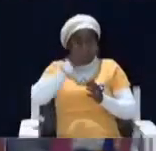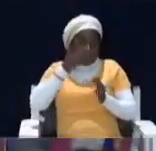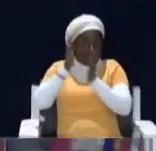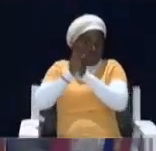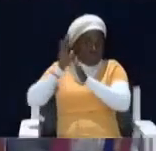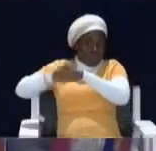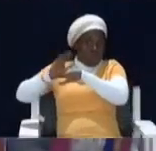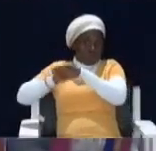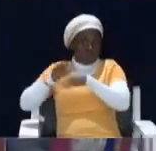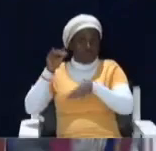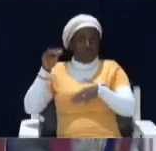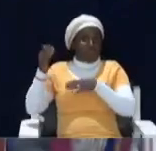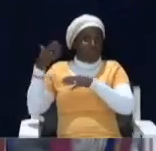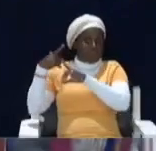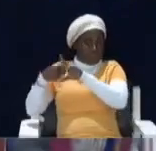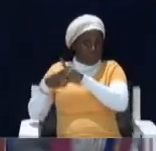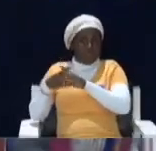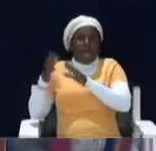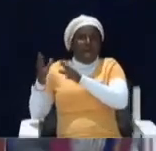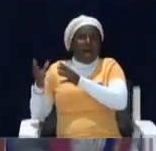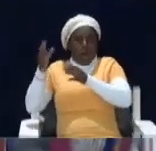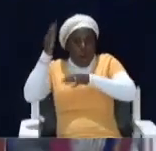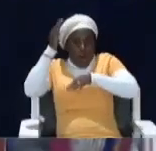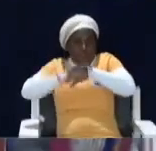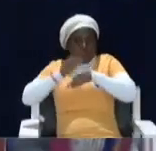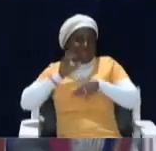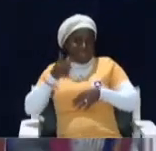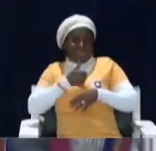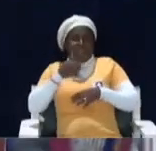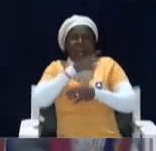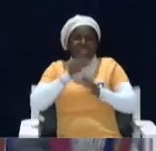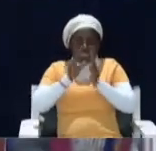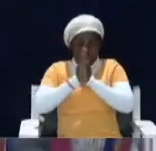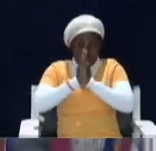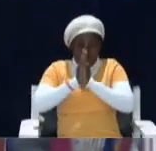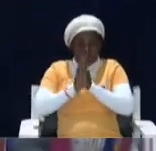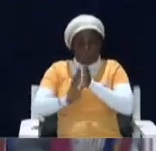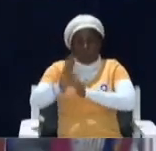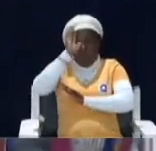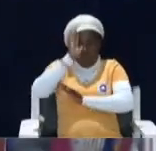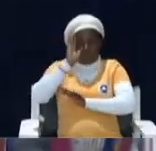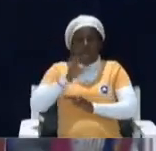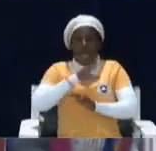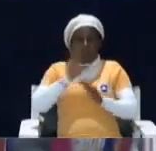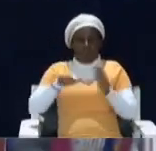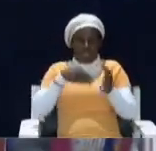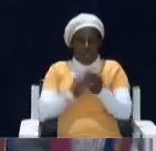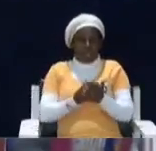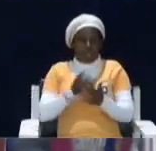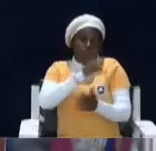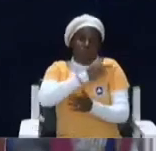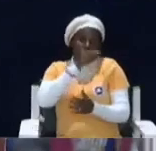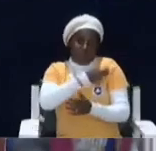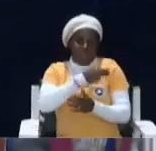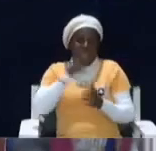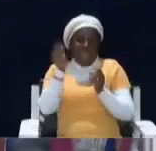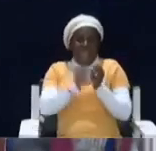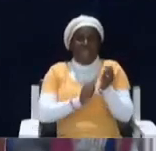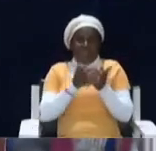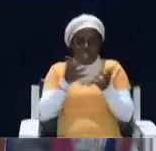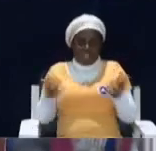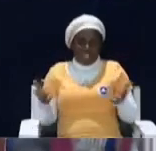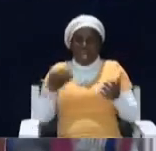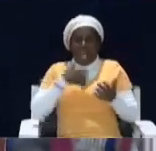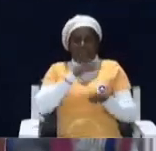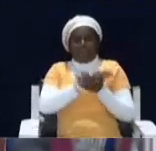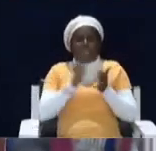on herself and cried to God. When she got back to the hospital, everything had returned